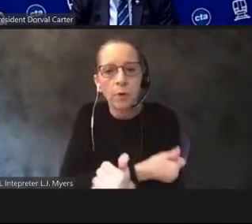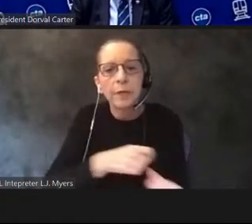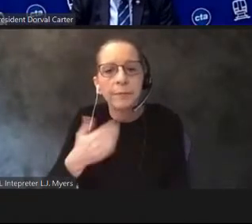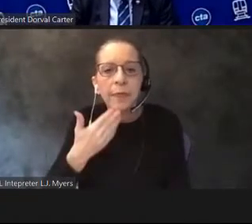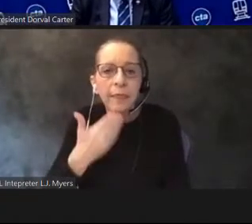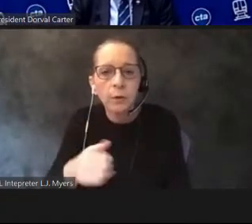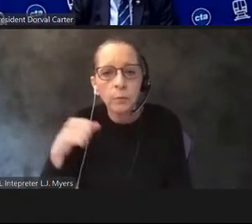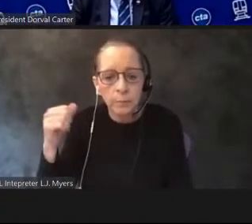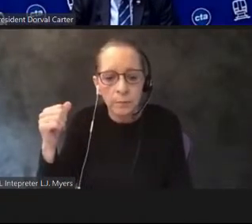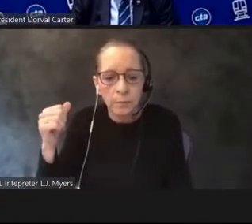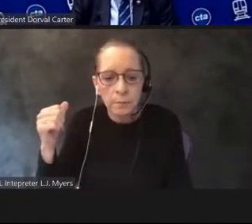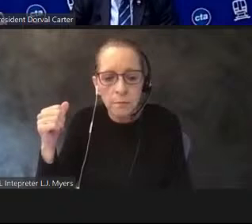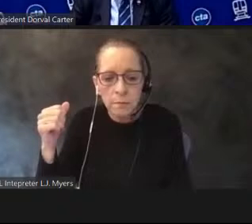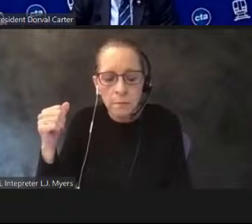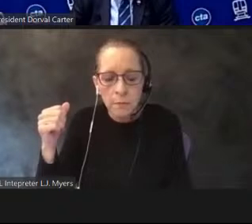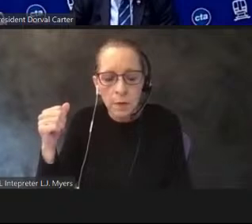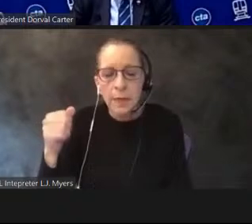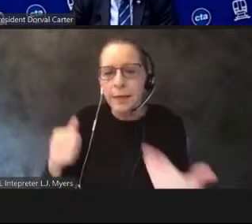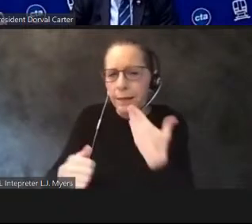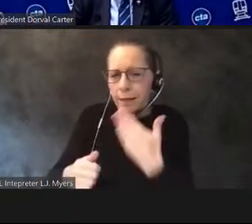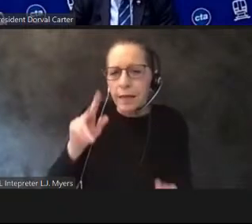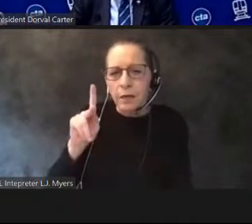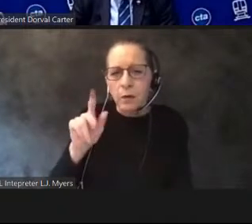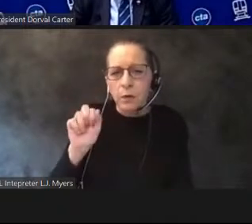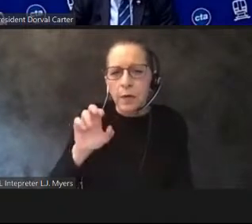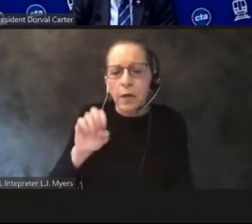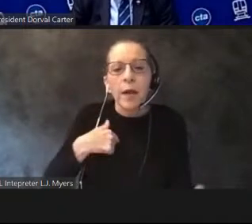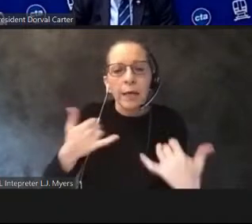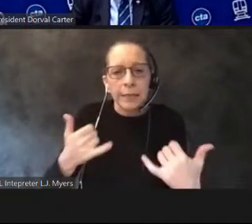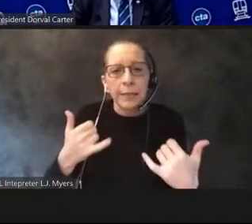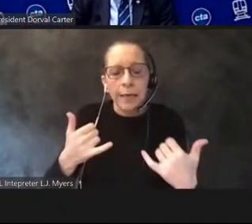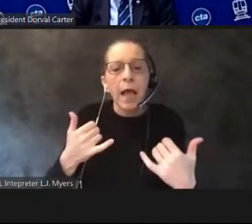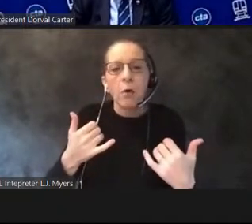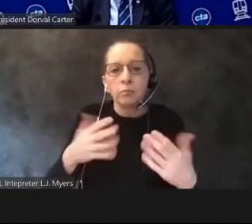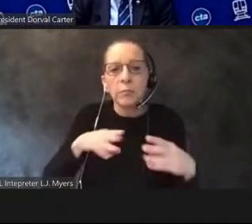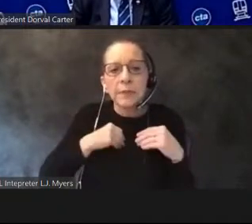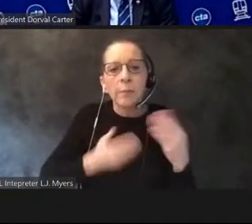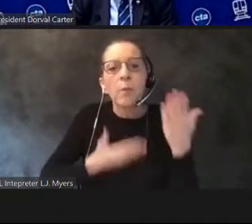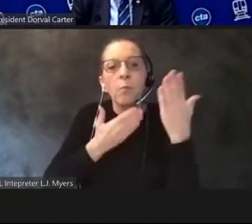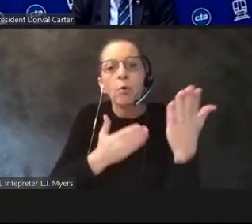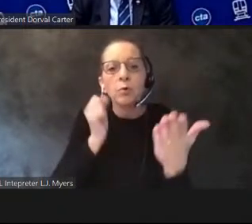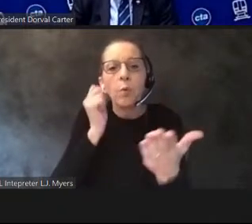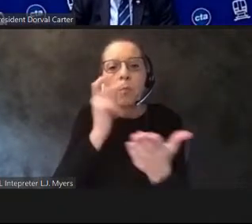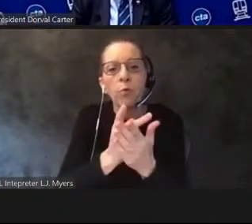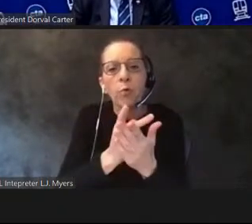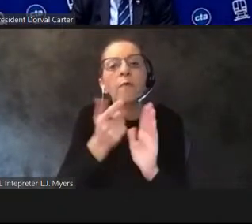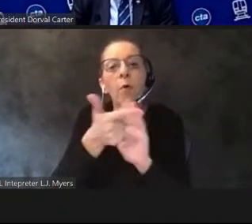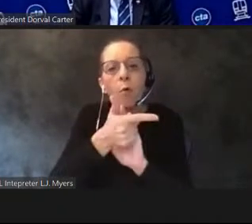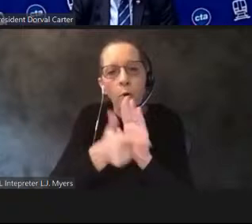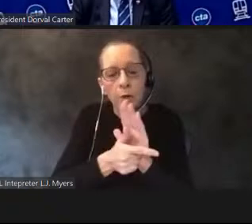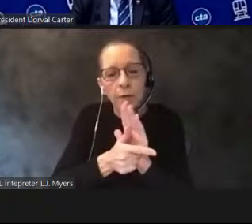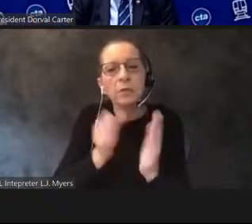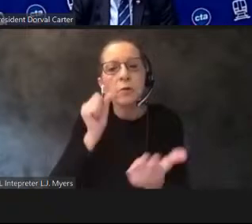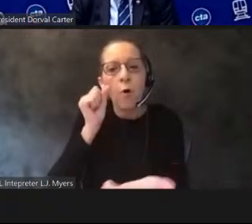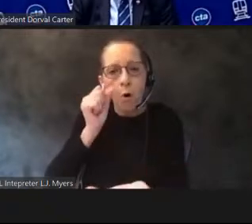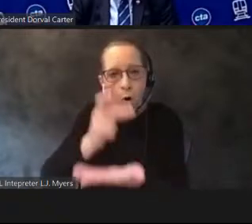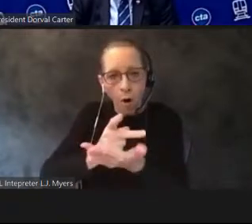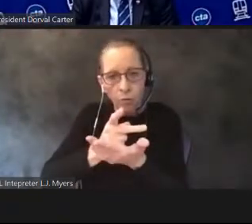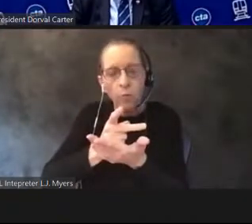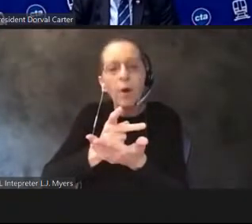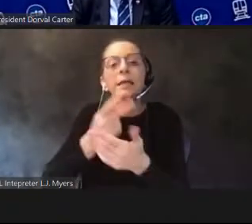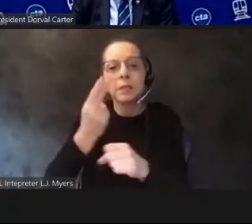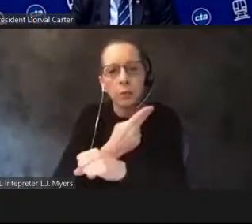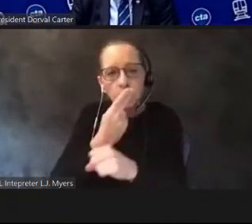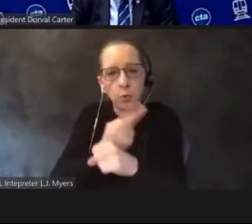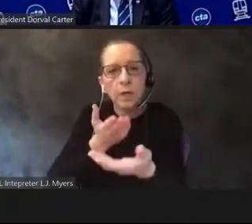Thank you. Thank you, Karen. I will now entertain a motion to approve an ordinance authorizing the exercise